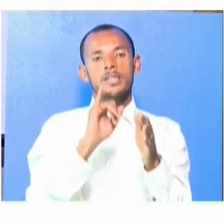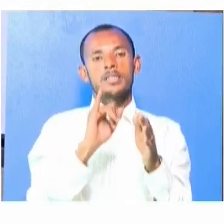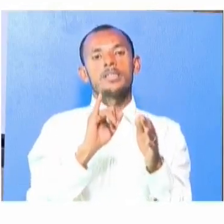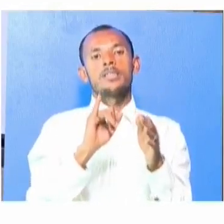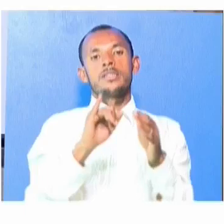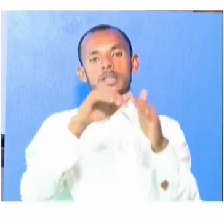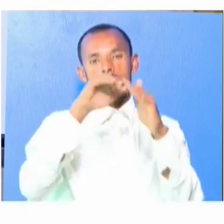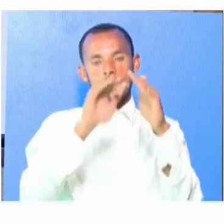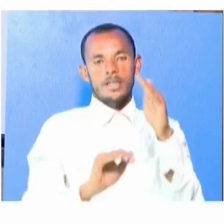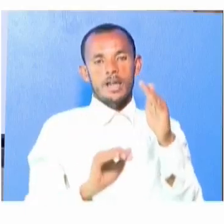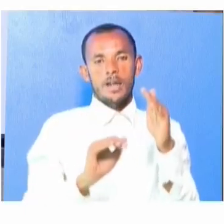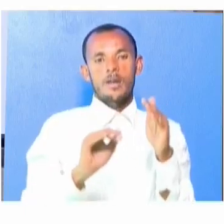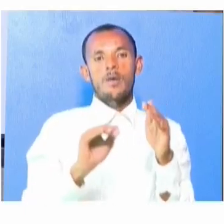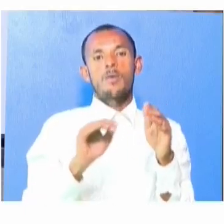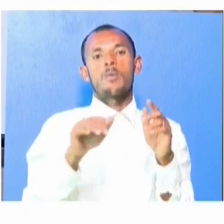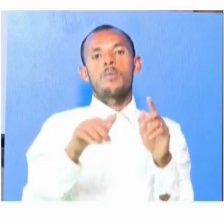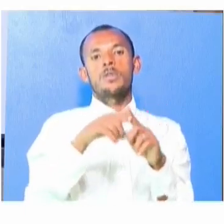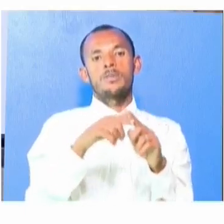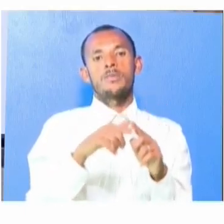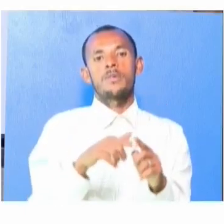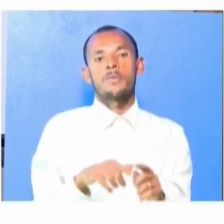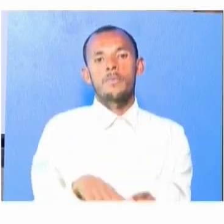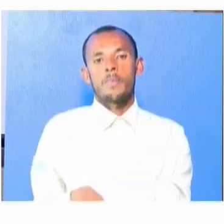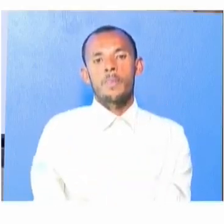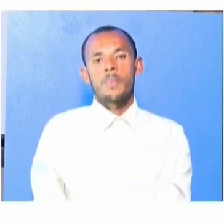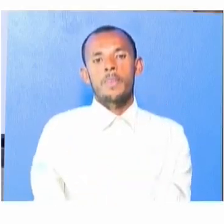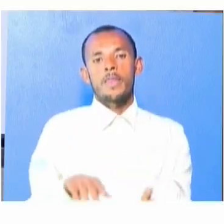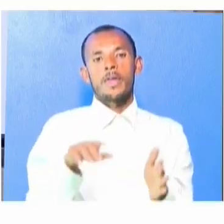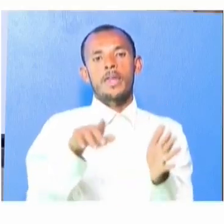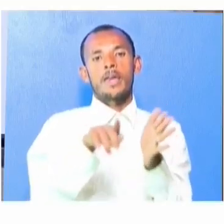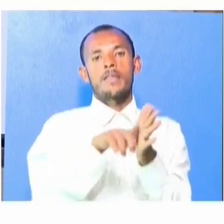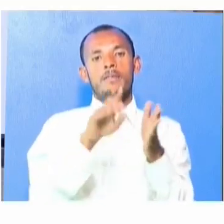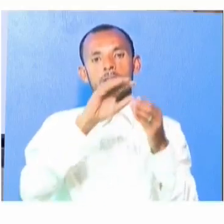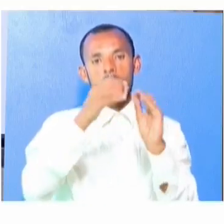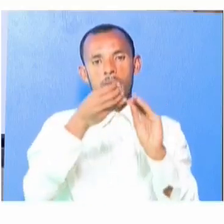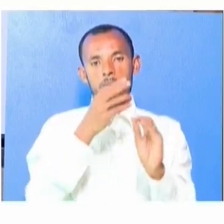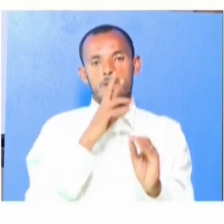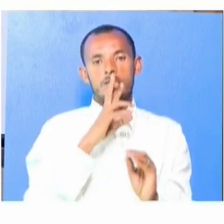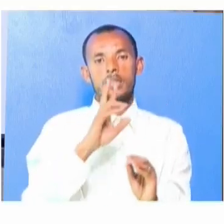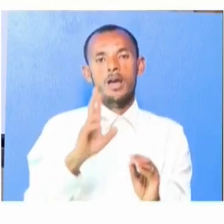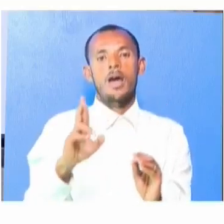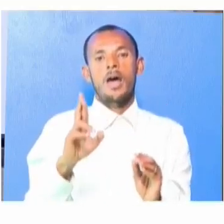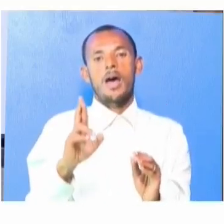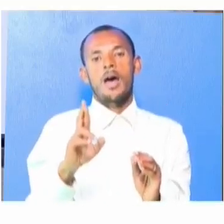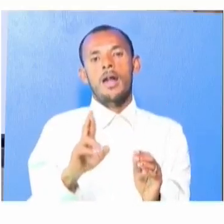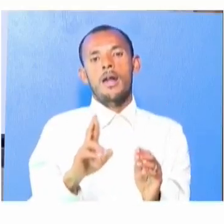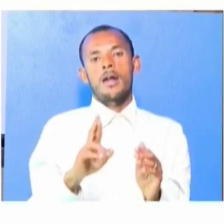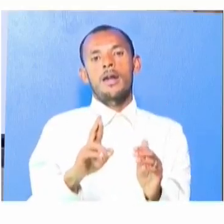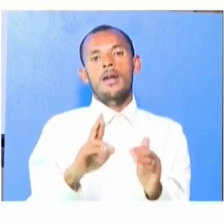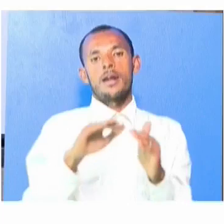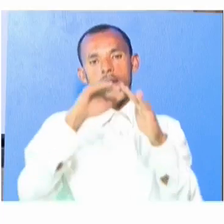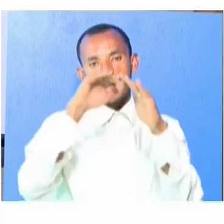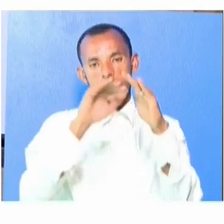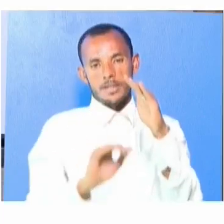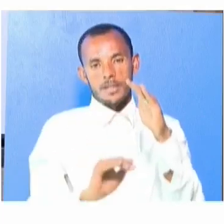Again, negative numbers are smaller than positive numbers. Negative numbers